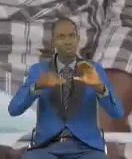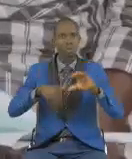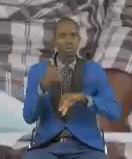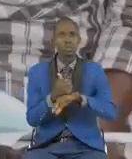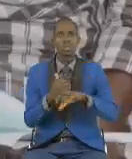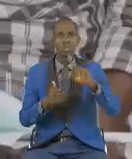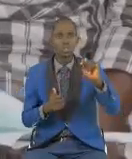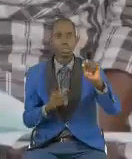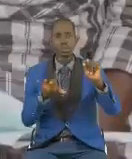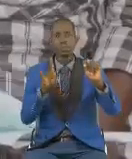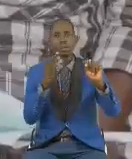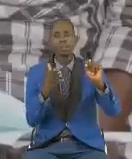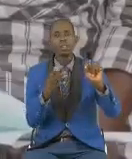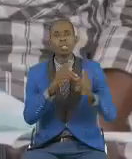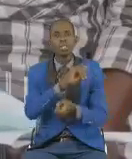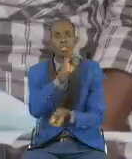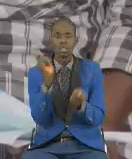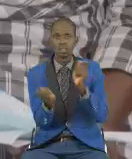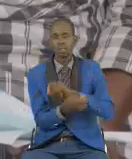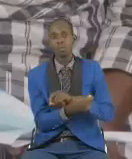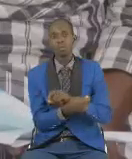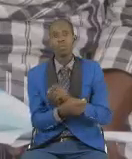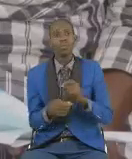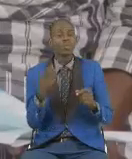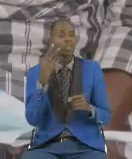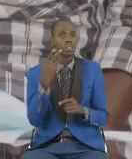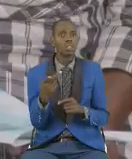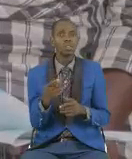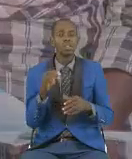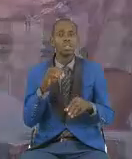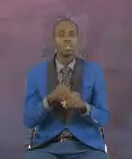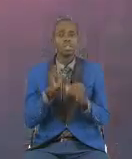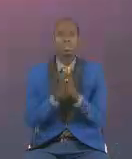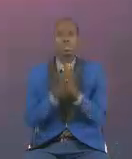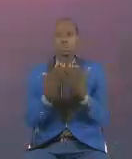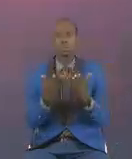find transformation. As you go through the Acts of the Apostles,